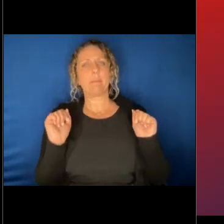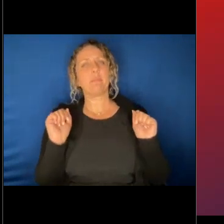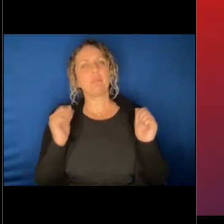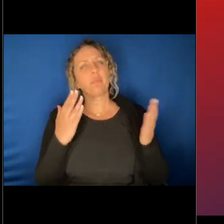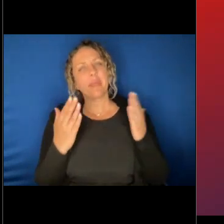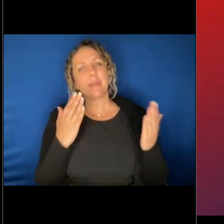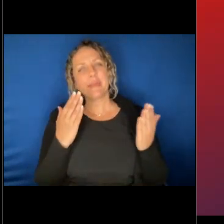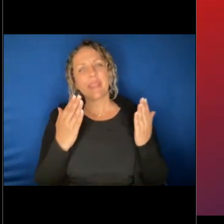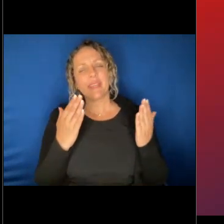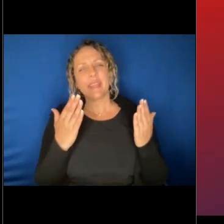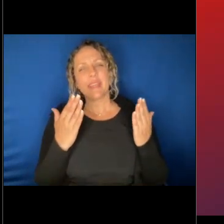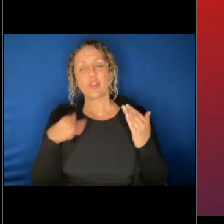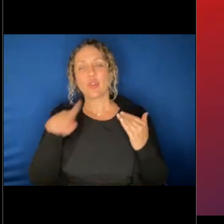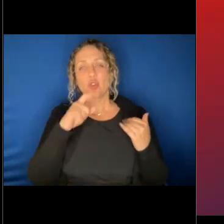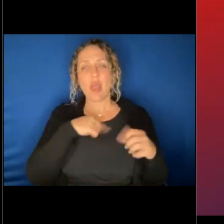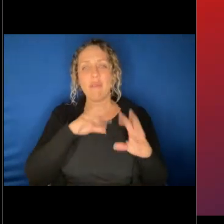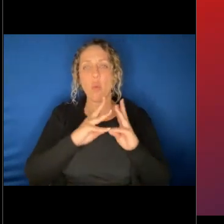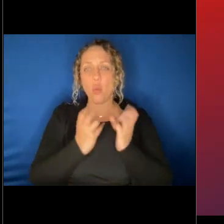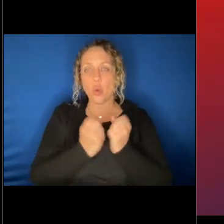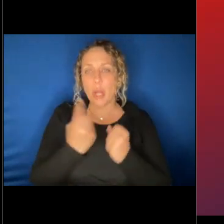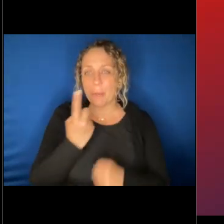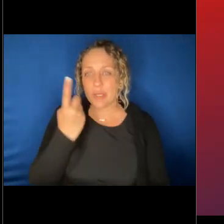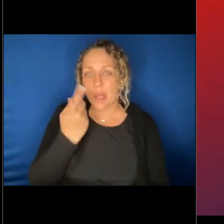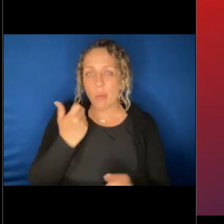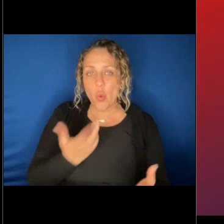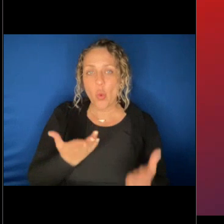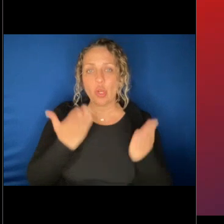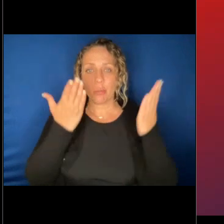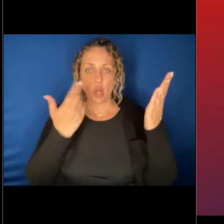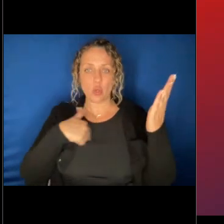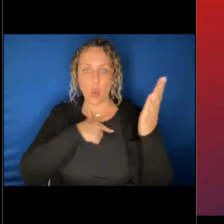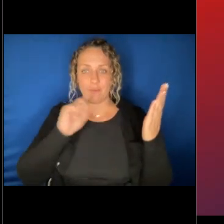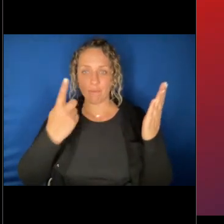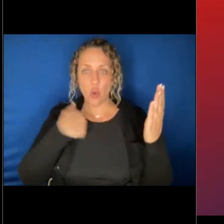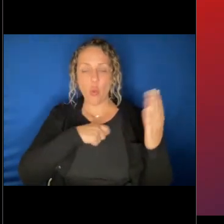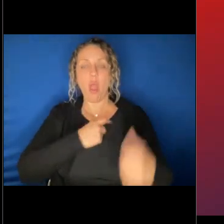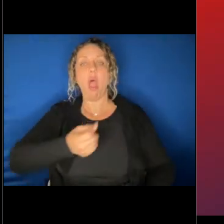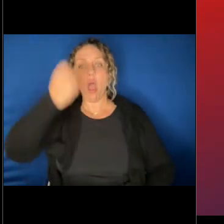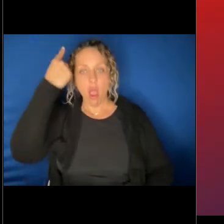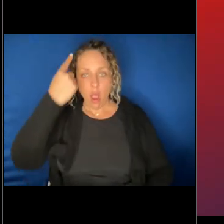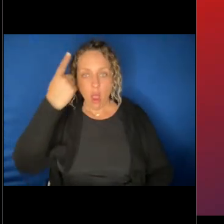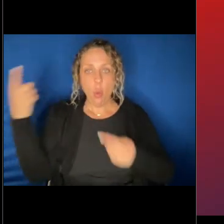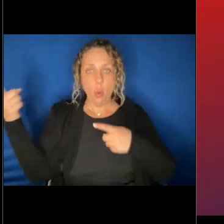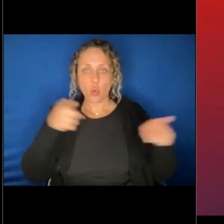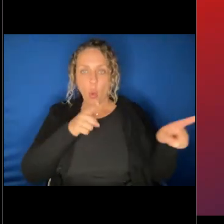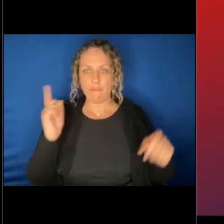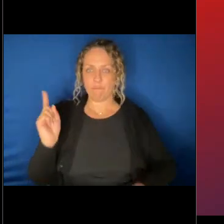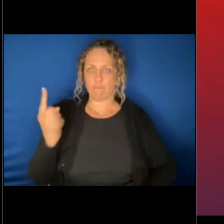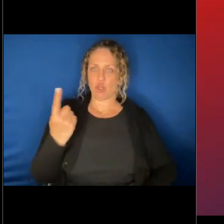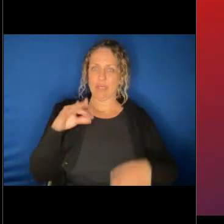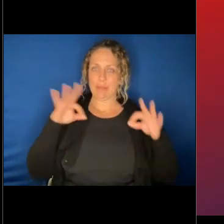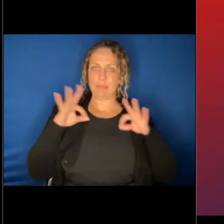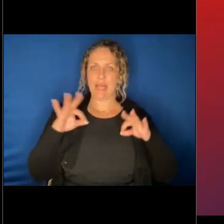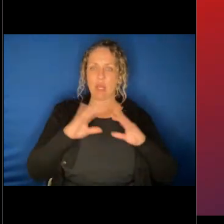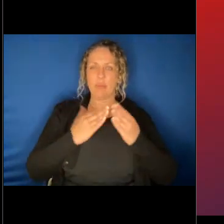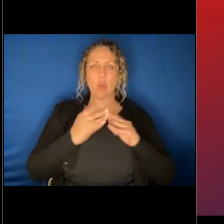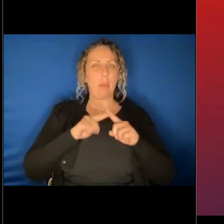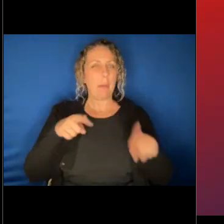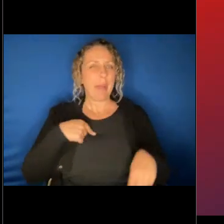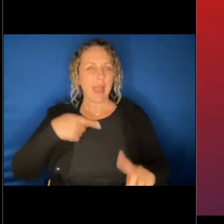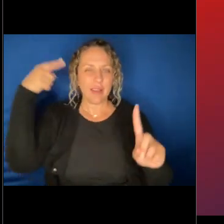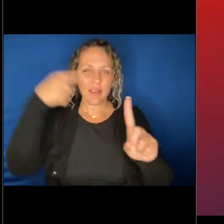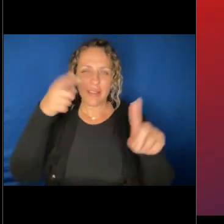maybe you should have had a workshop or something where you brought it to us first so that we could understand what was going on. But my issue is I